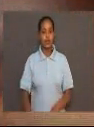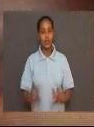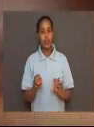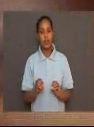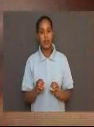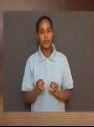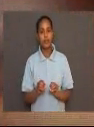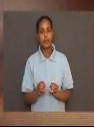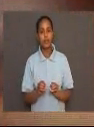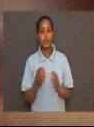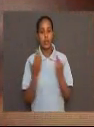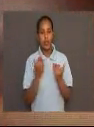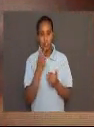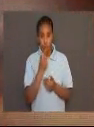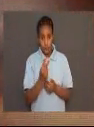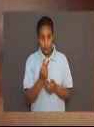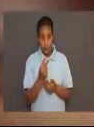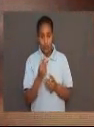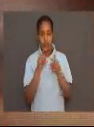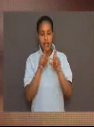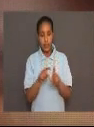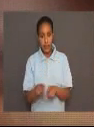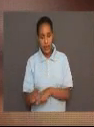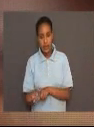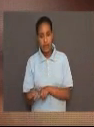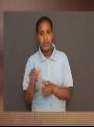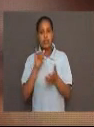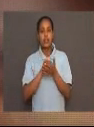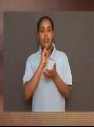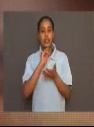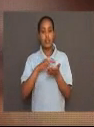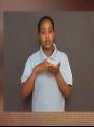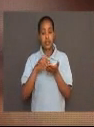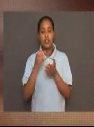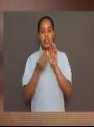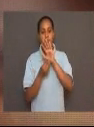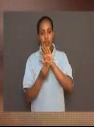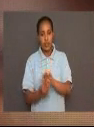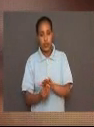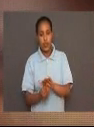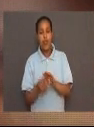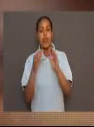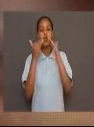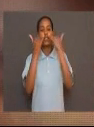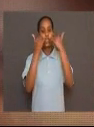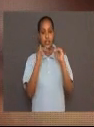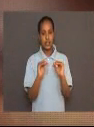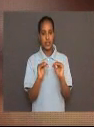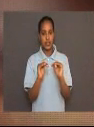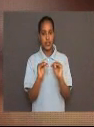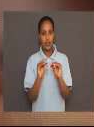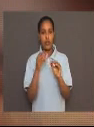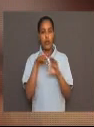Students, let us look at an experiment that studies the effect of concentration on